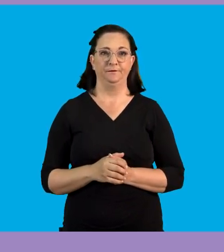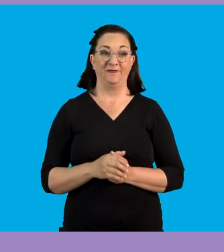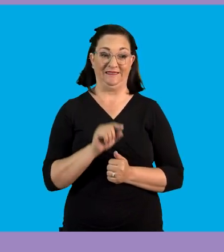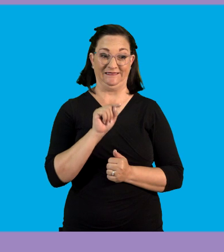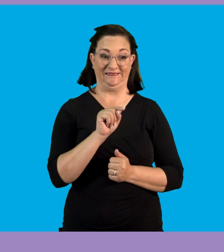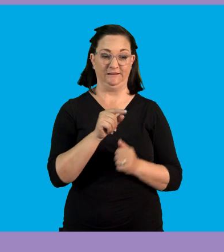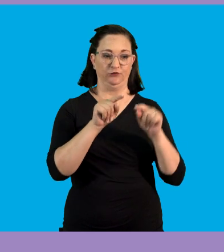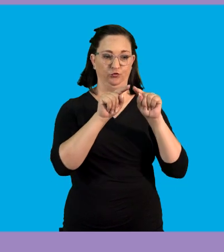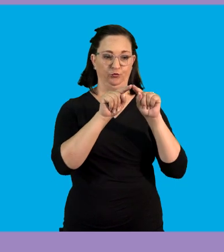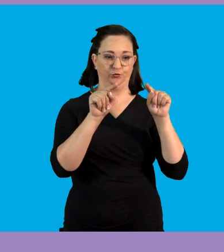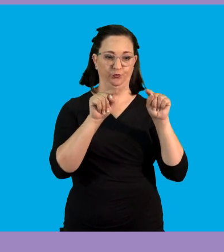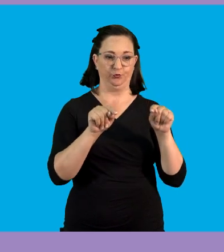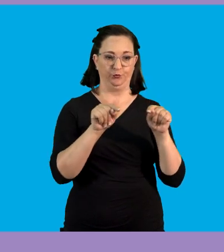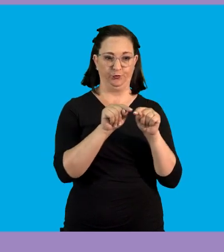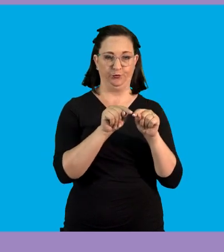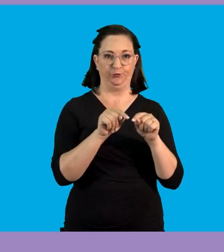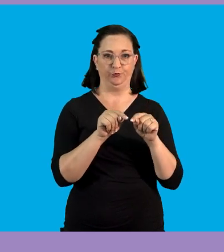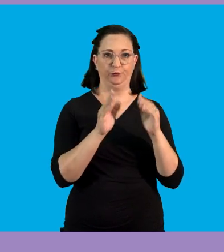is a square.